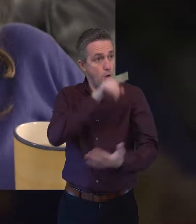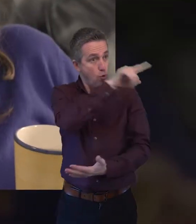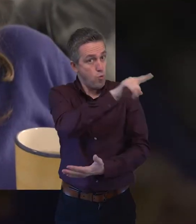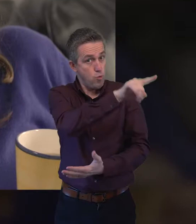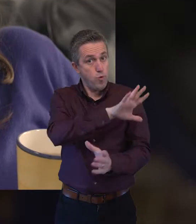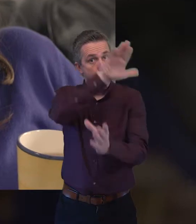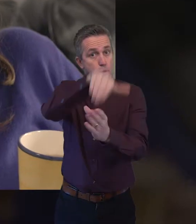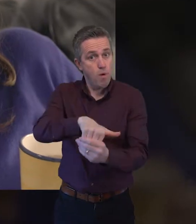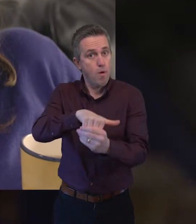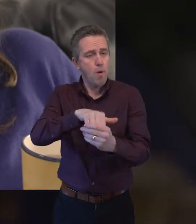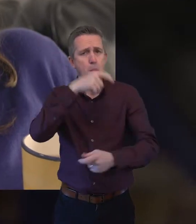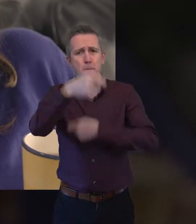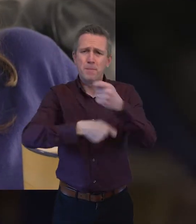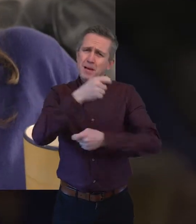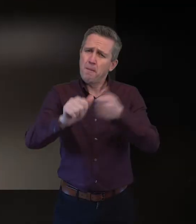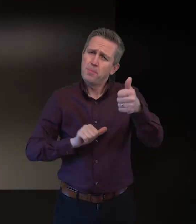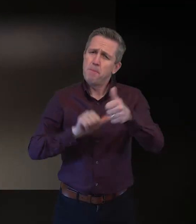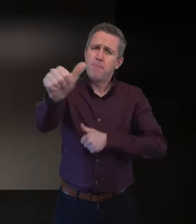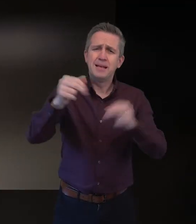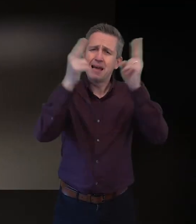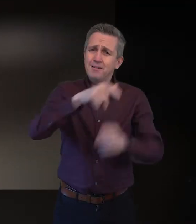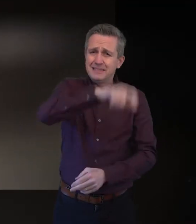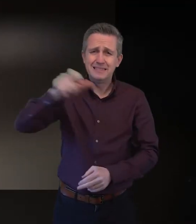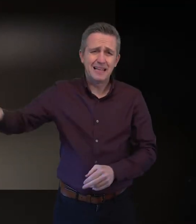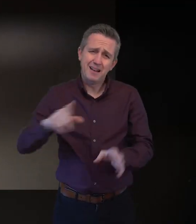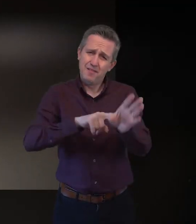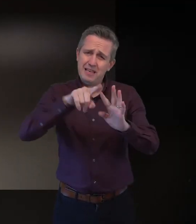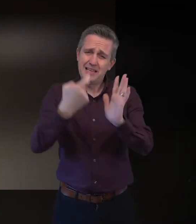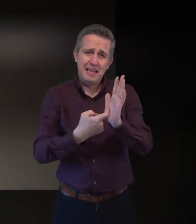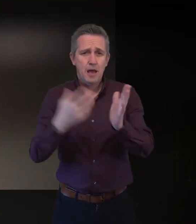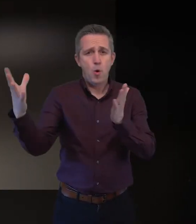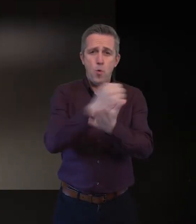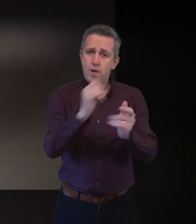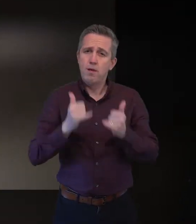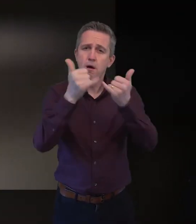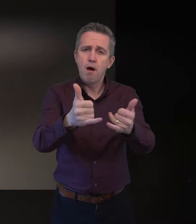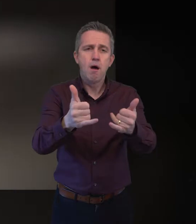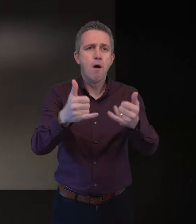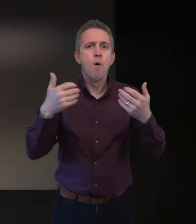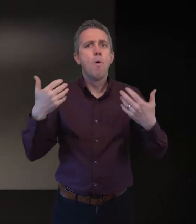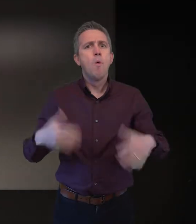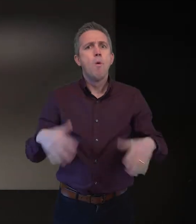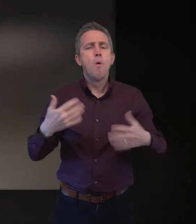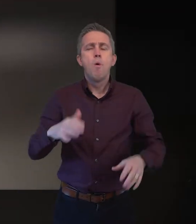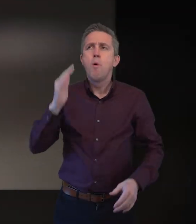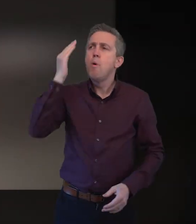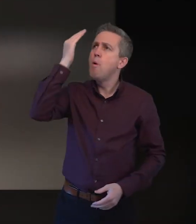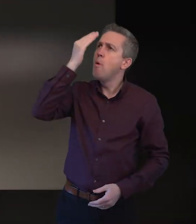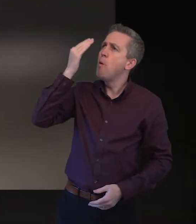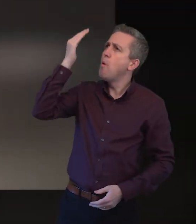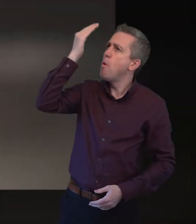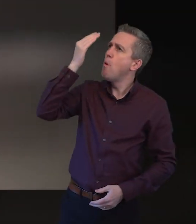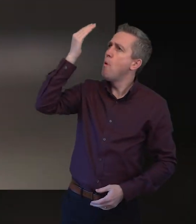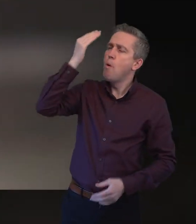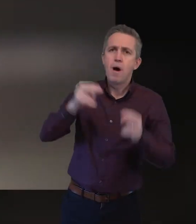could become Tenant of the Year or something. Tenant of the Year. Tenant of the